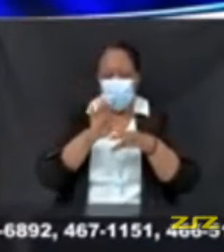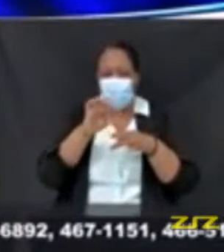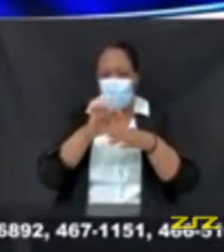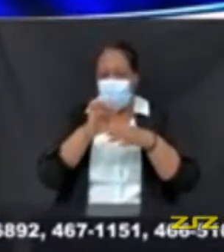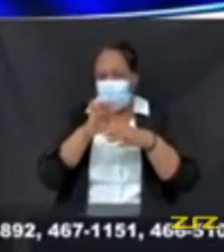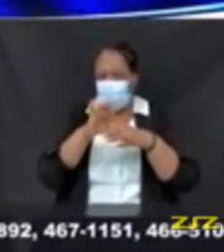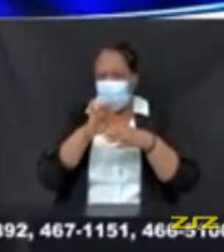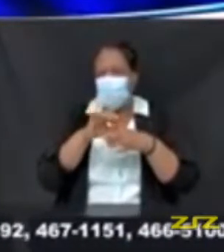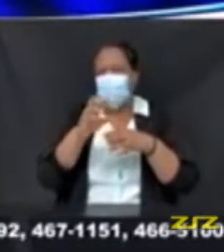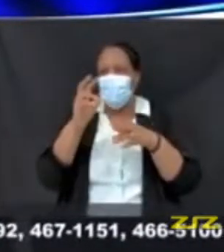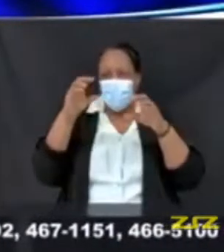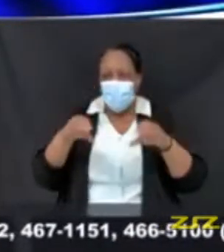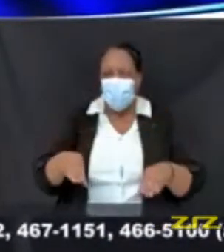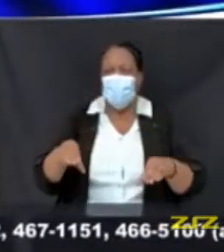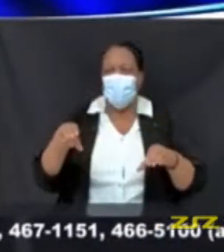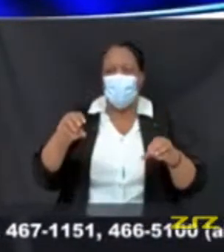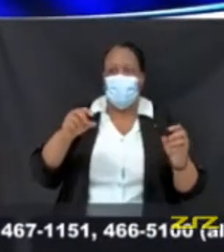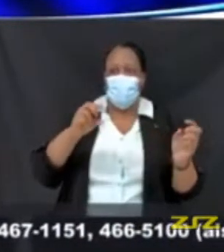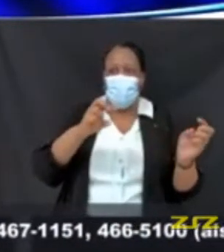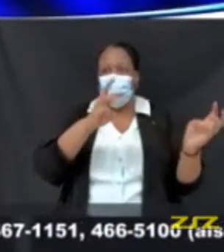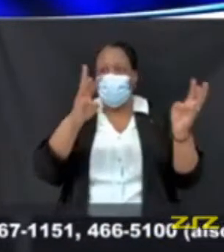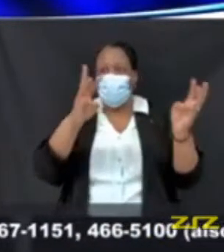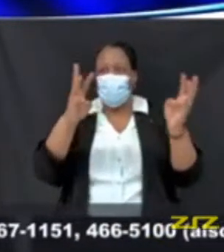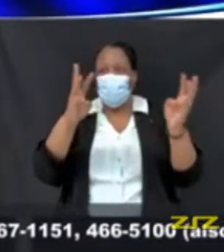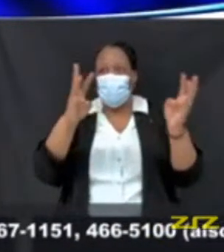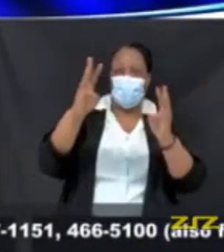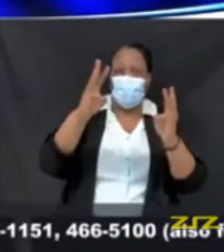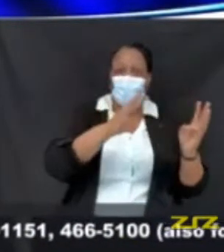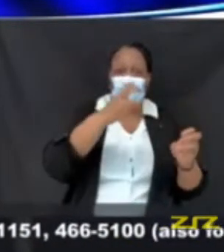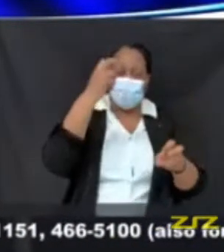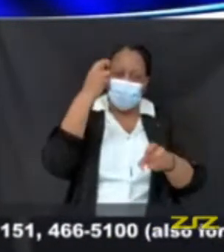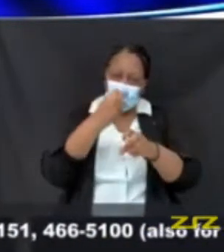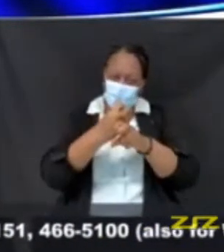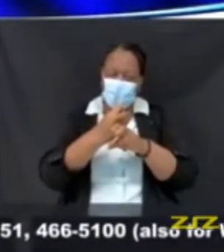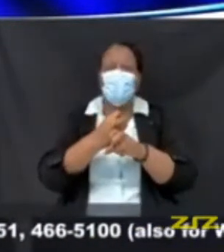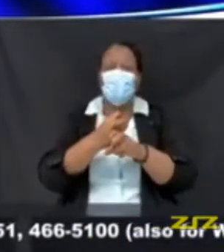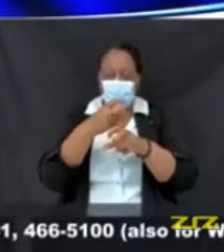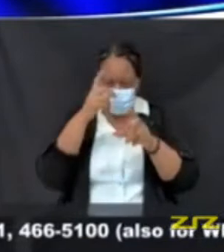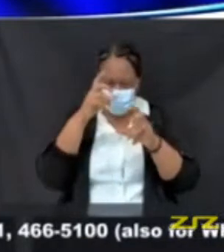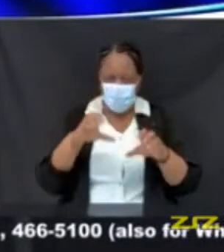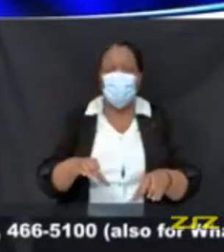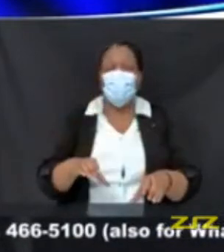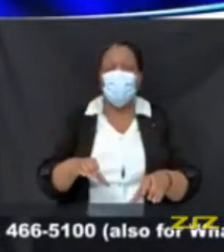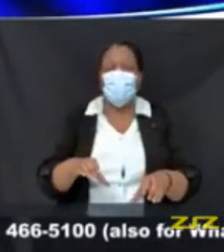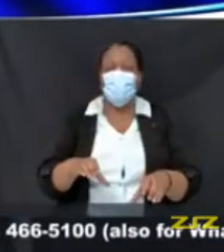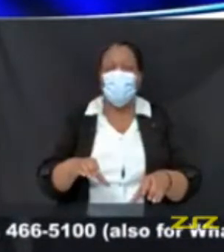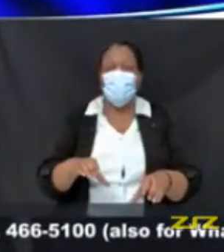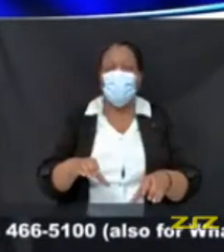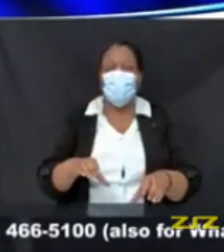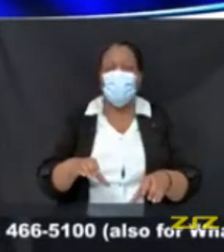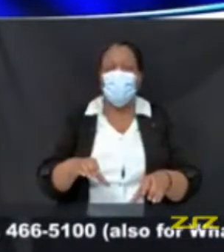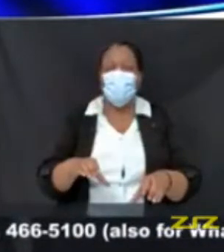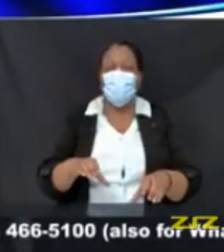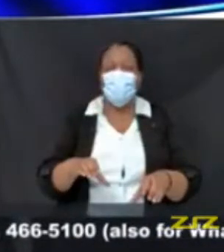to harsh climates and strong winds. The frames are comprised of aircraft grade